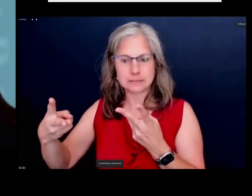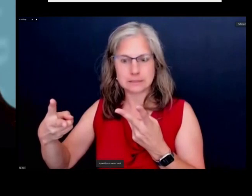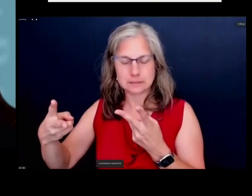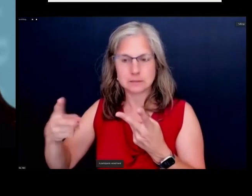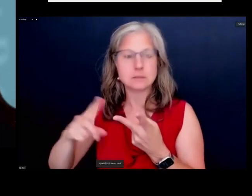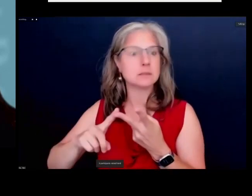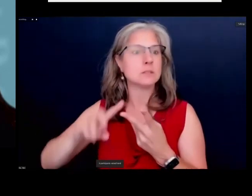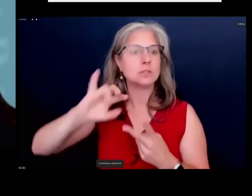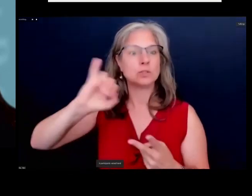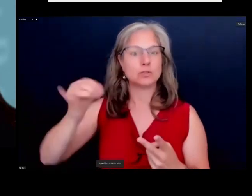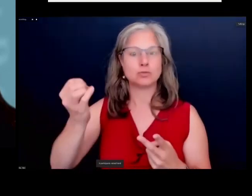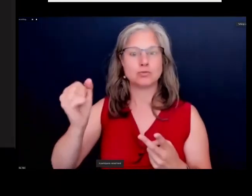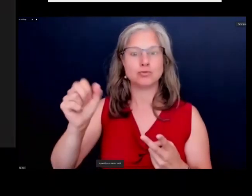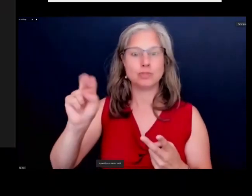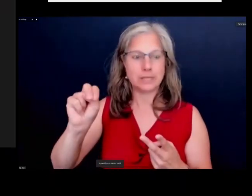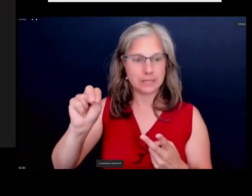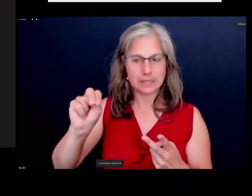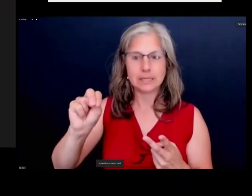Jean, go ahead.